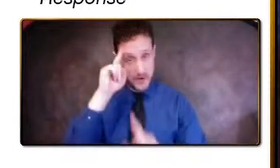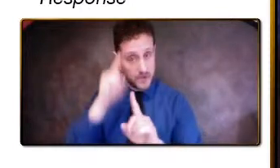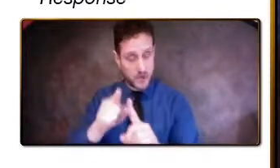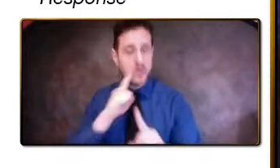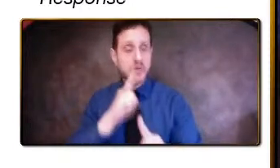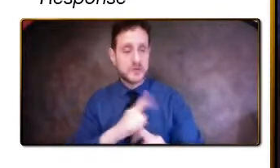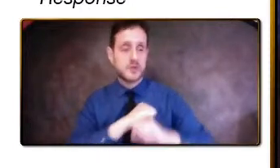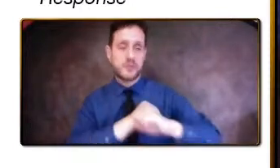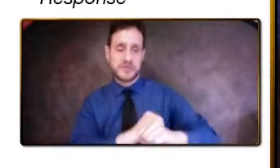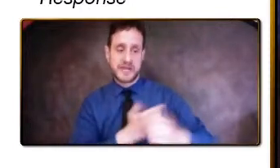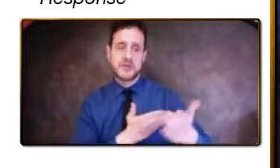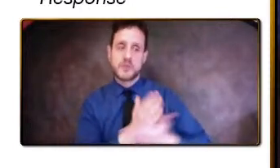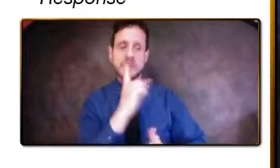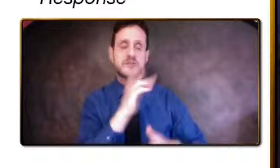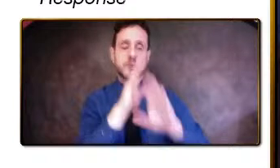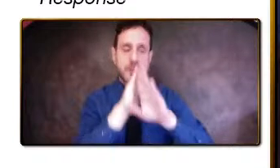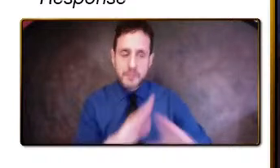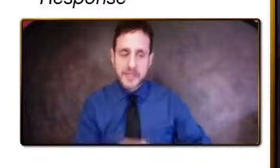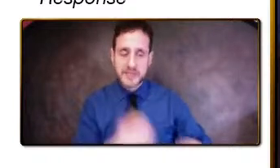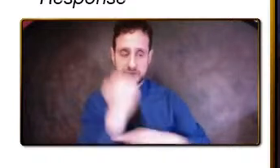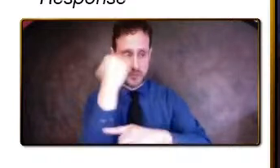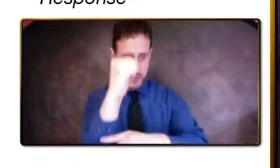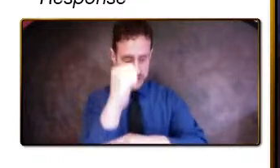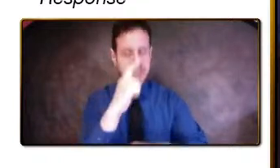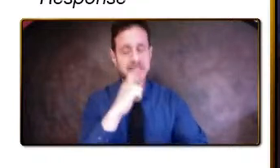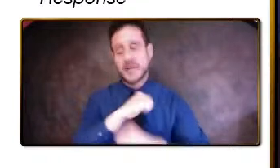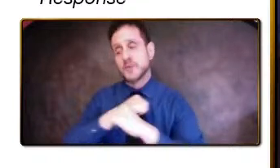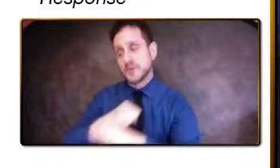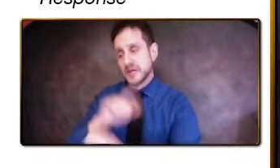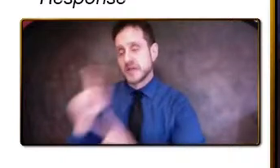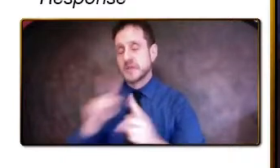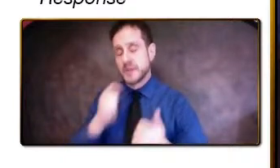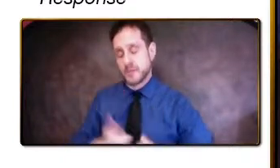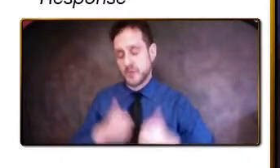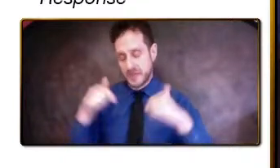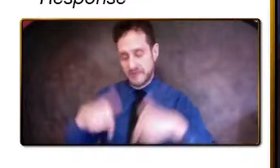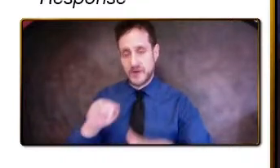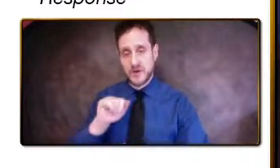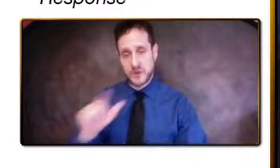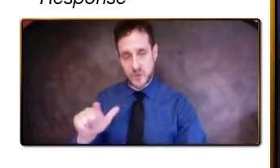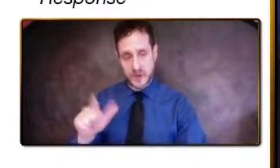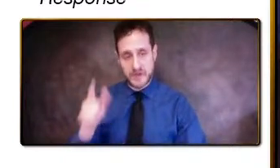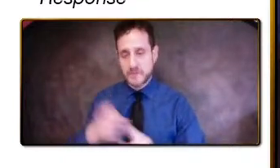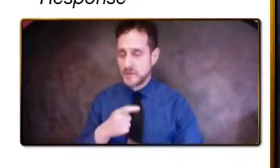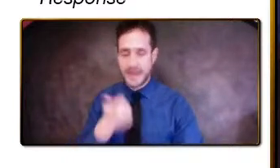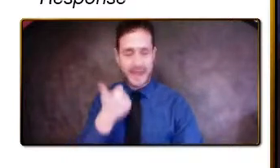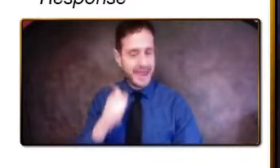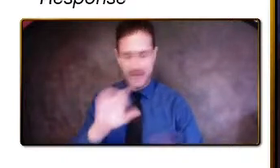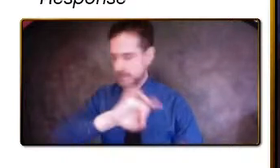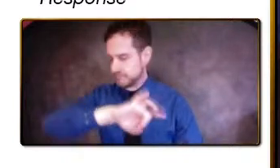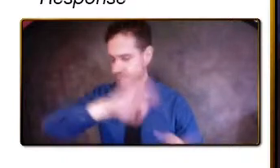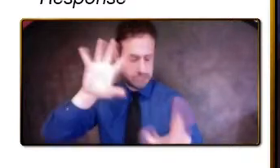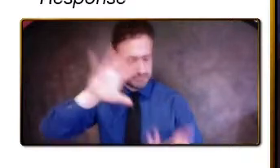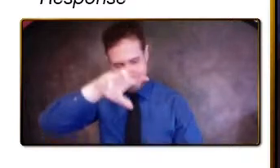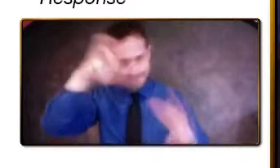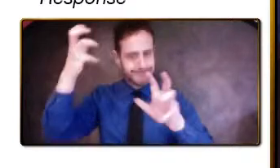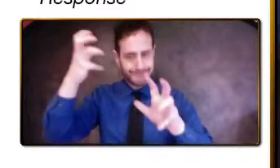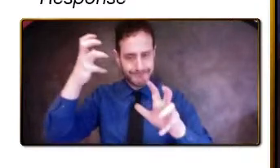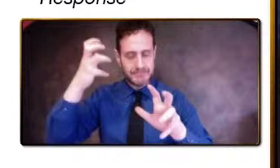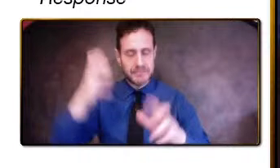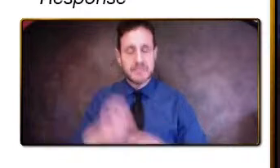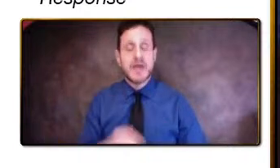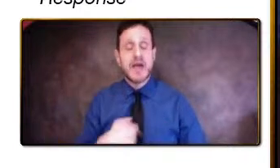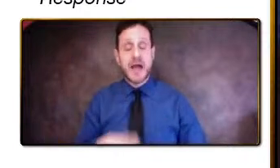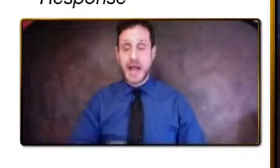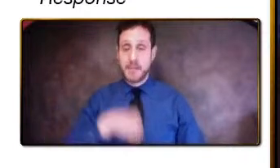peaceful protest and to protect the residents of Illinois from anything to the contrary. I'm very proud that the Illinois